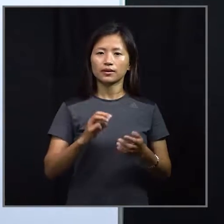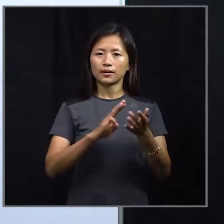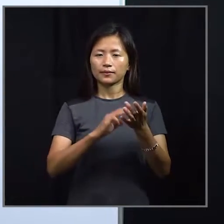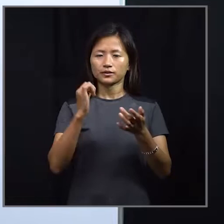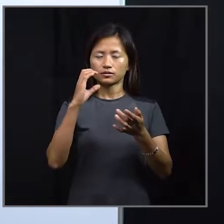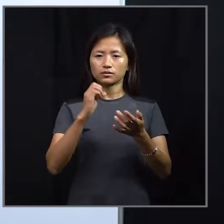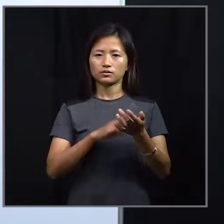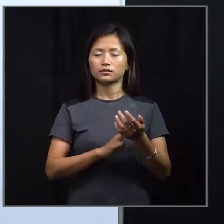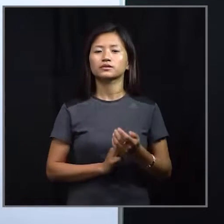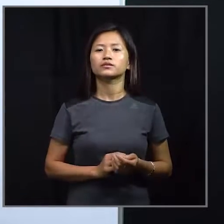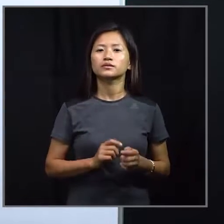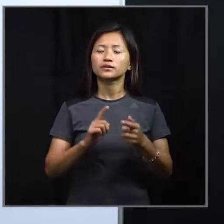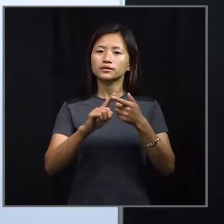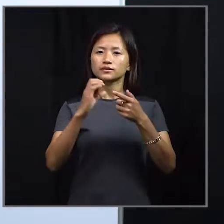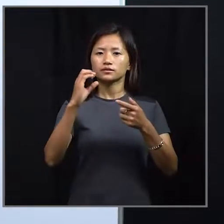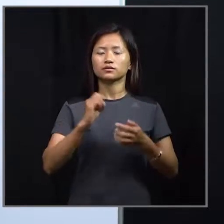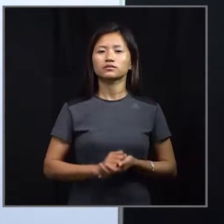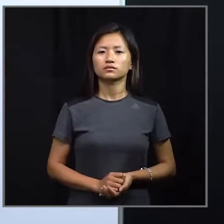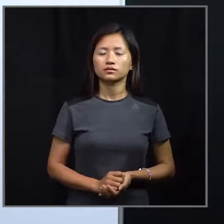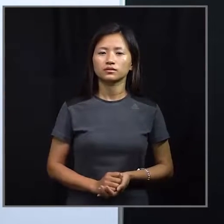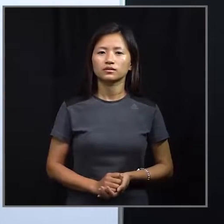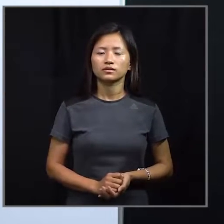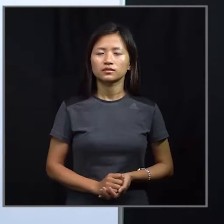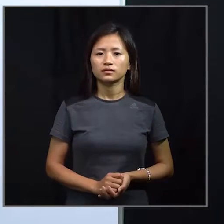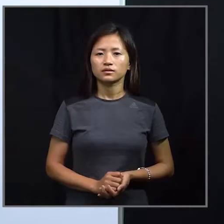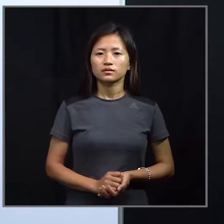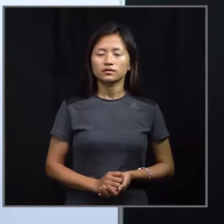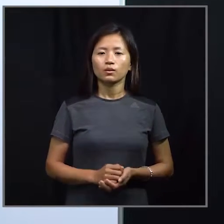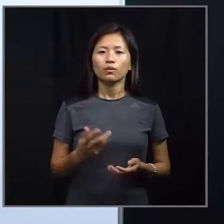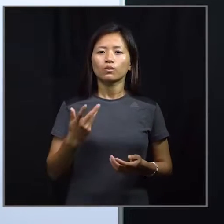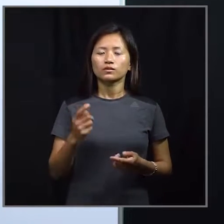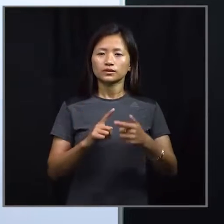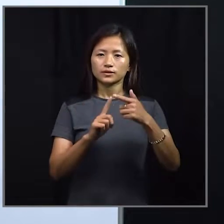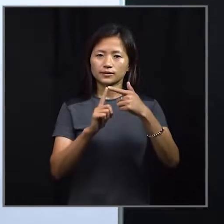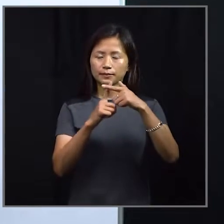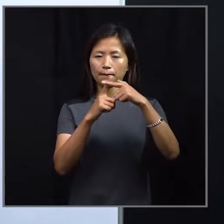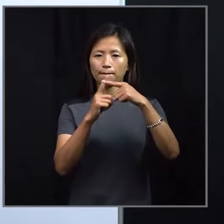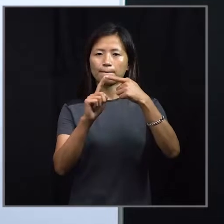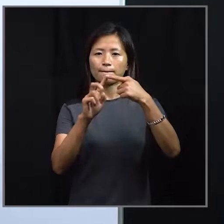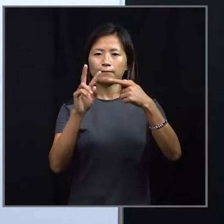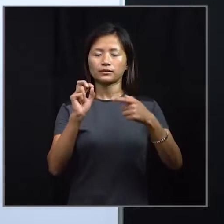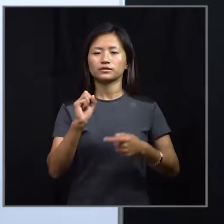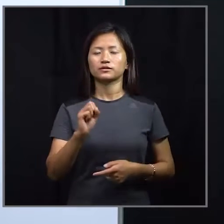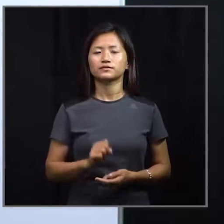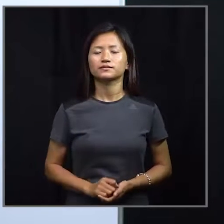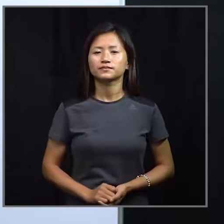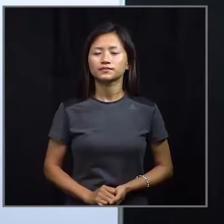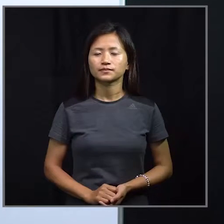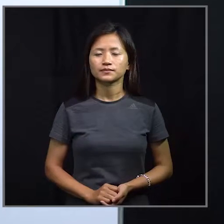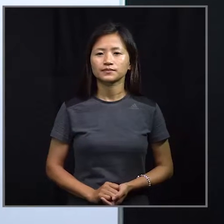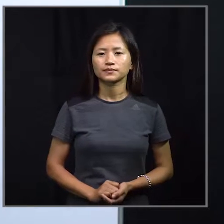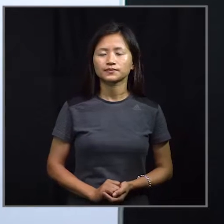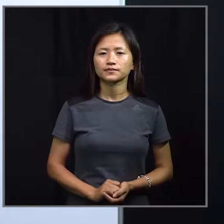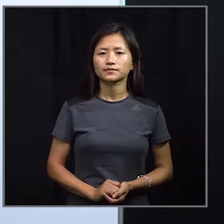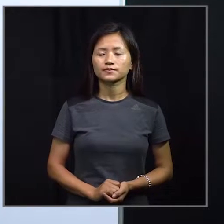and macroeconomics, so you have to be attentive. What is positive economics? It's very simple. So